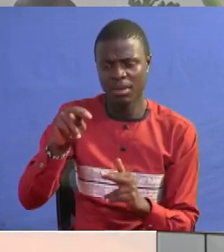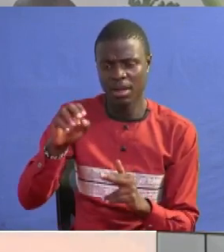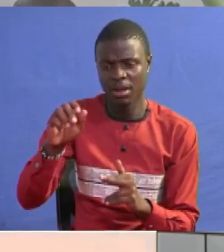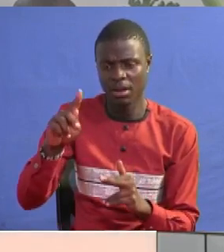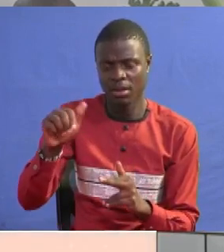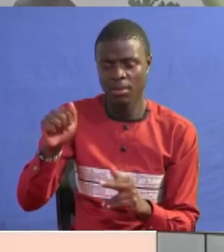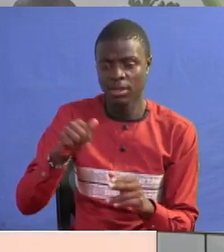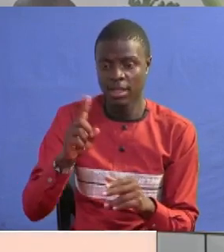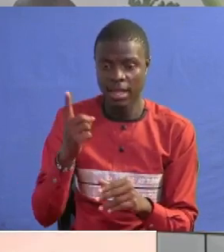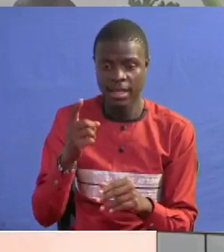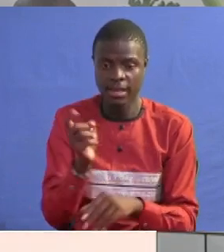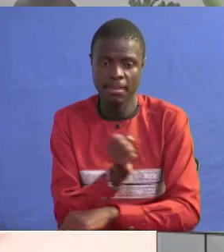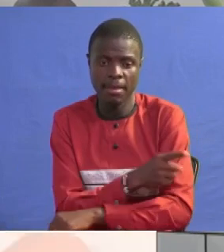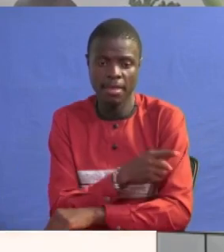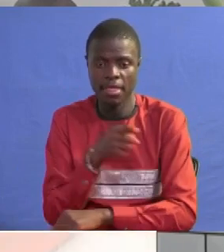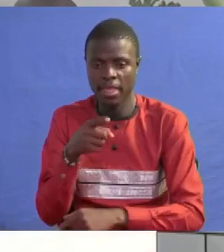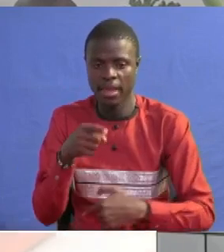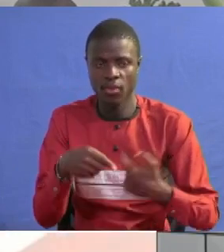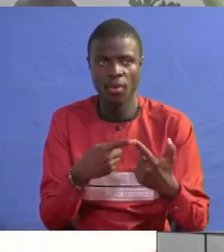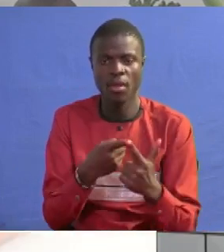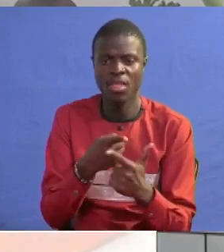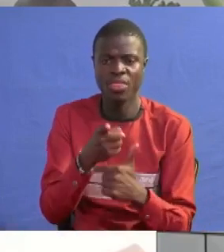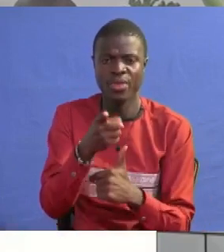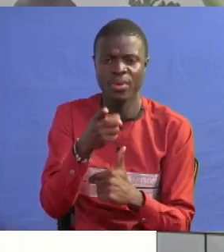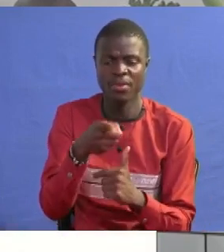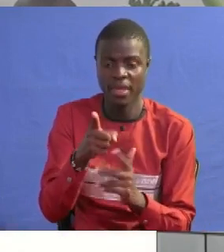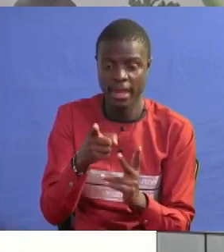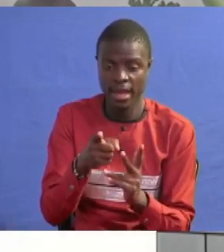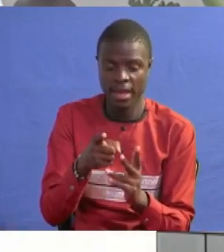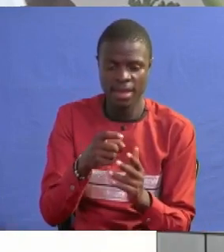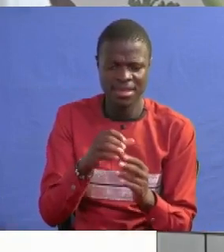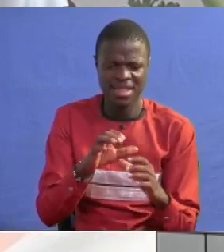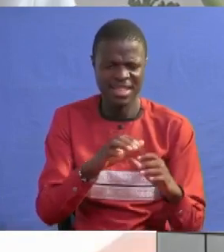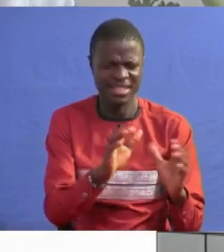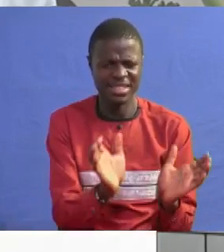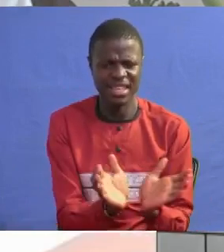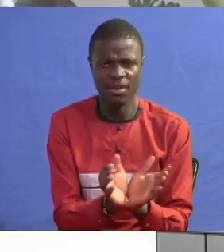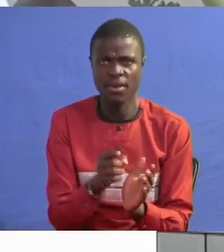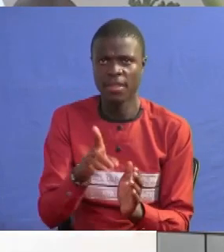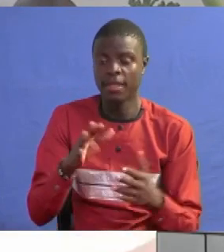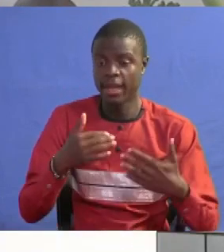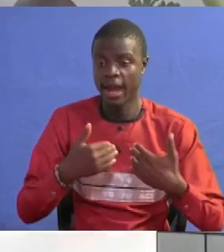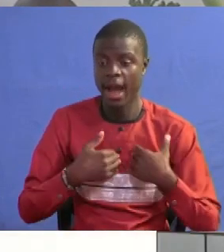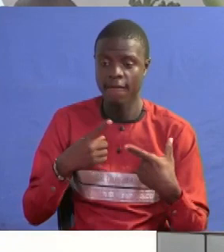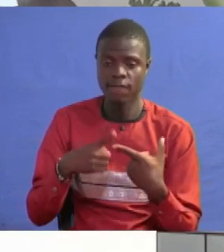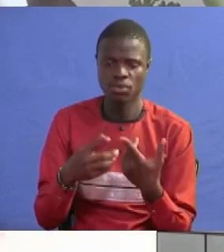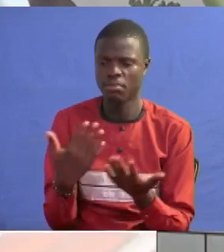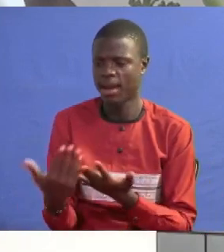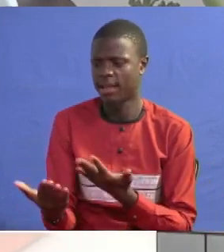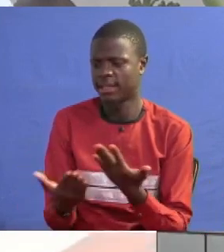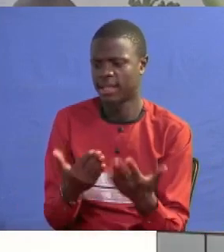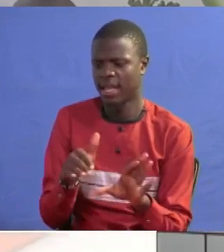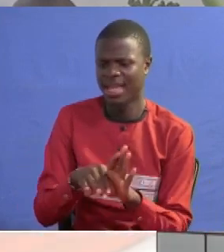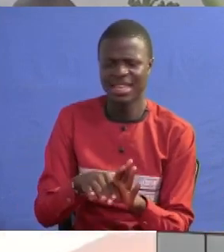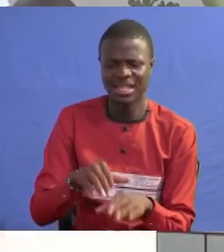changes. Every month they are going through their cycles, and through this cycle the hormones have to balance, and the hormones has to be